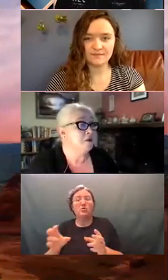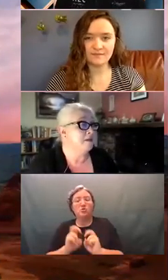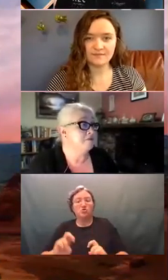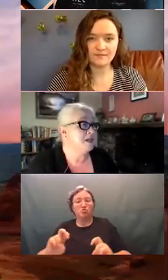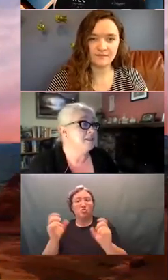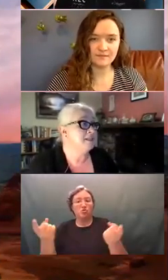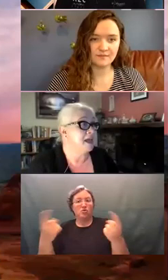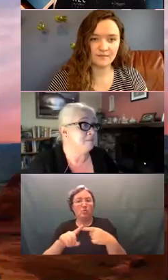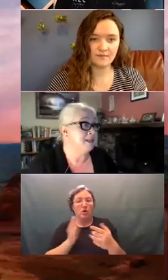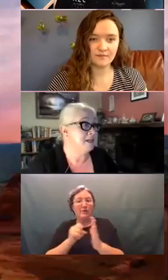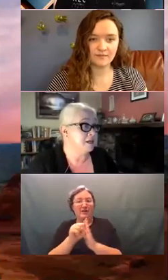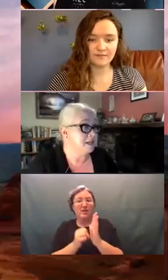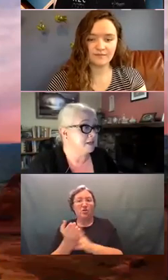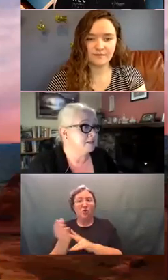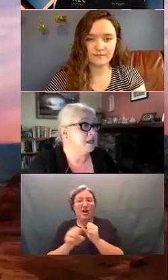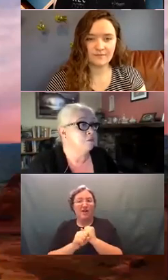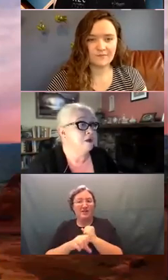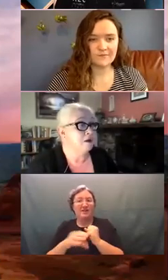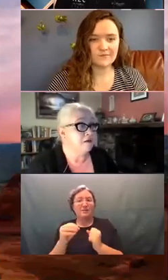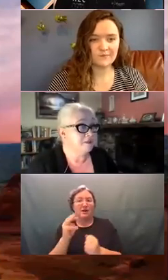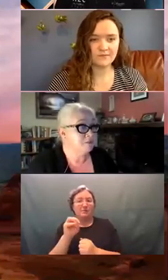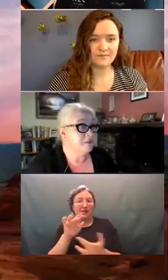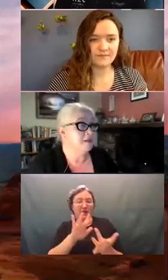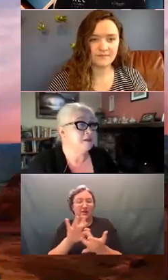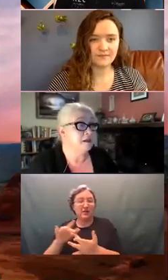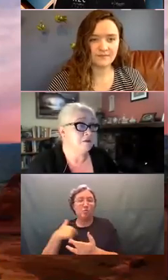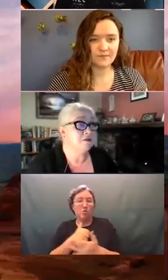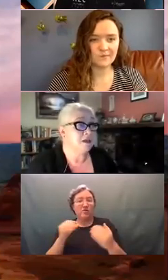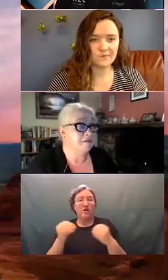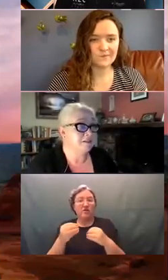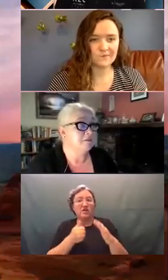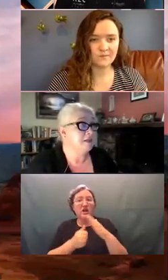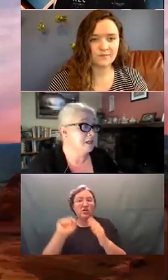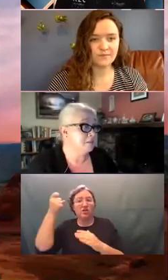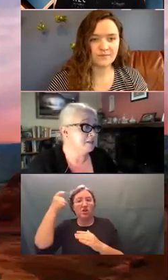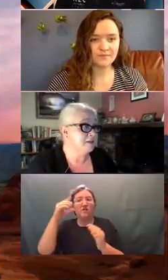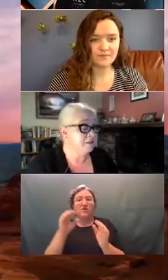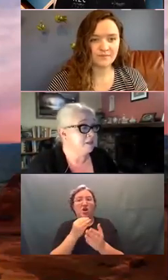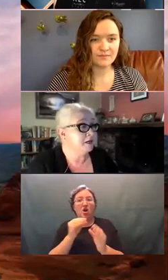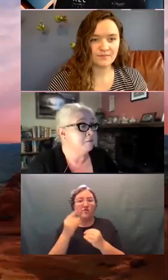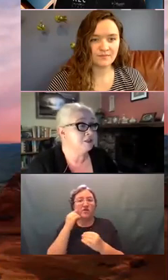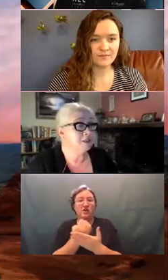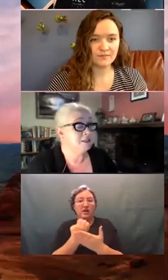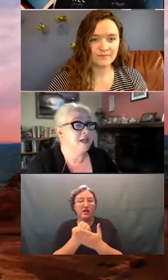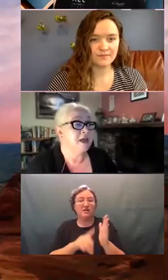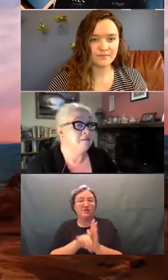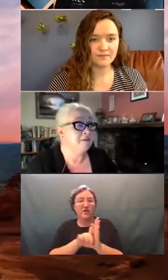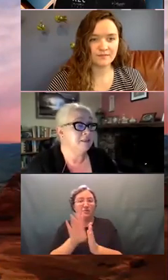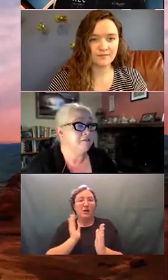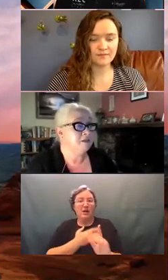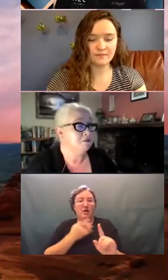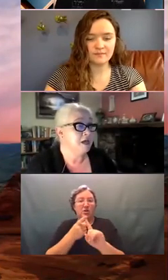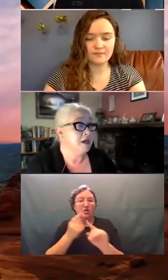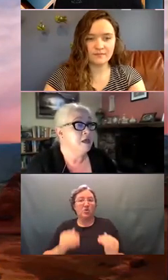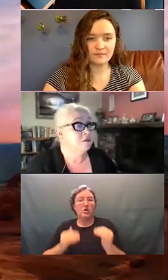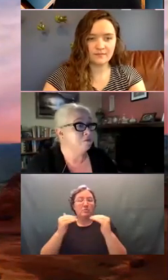through advertising and media contacts. We are an office within the Governor's Office of Economic Development, and our mission is to elevate life